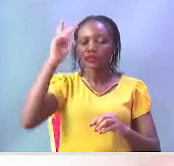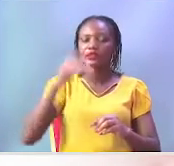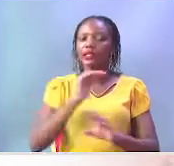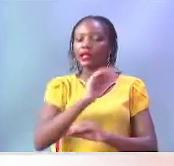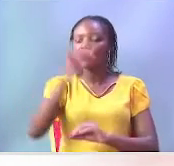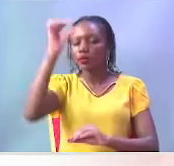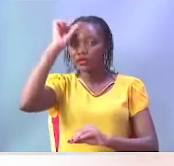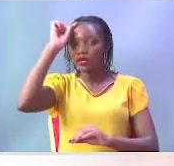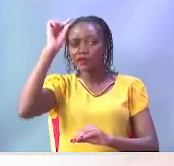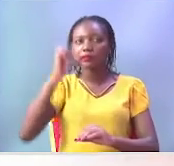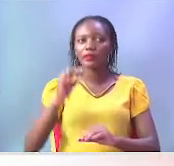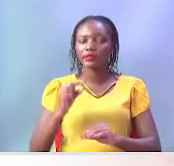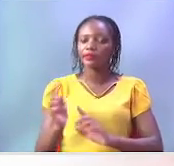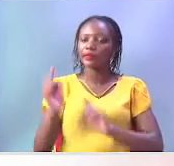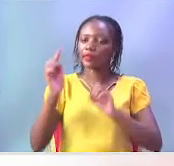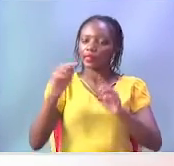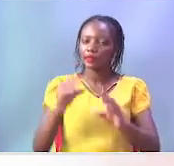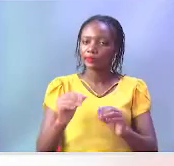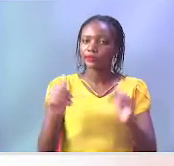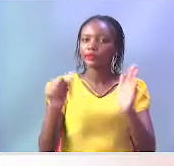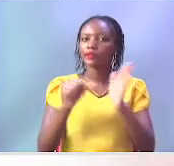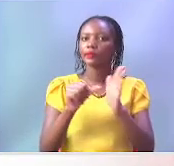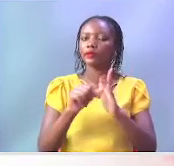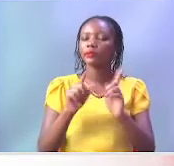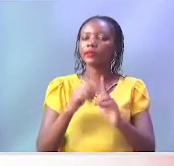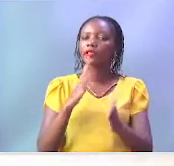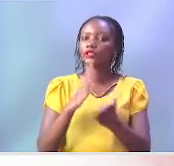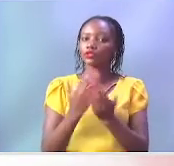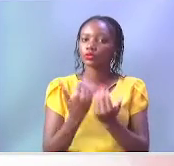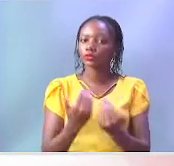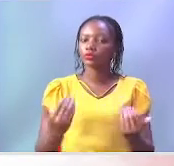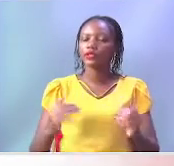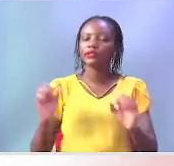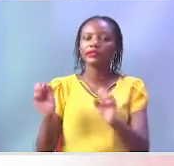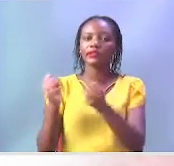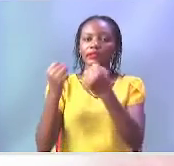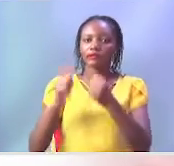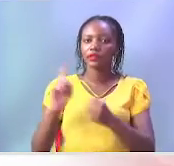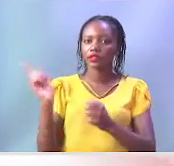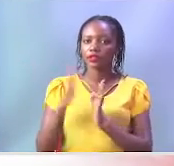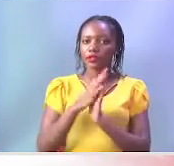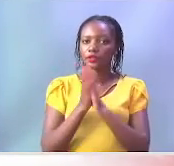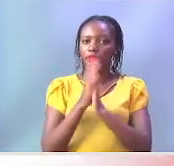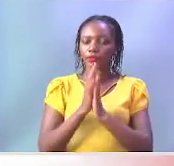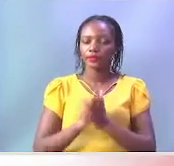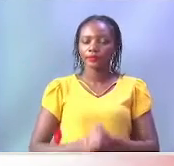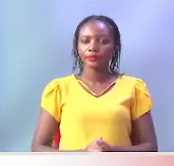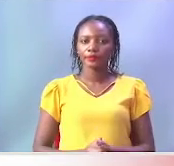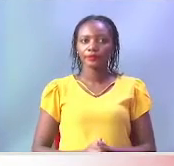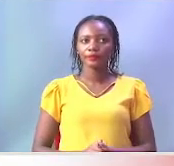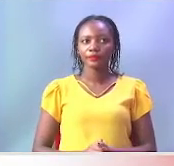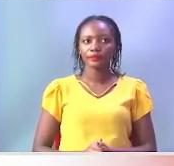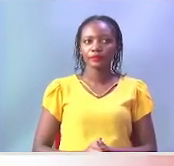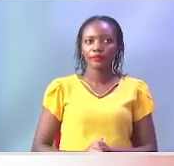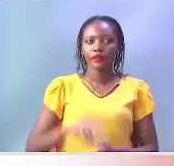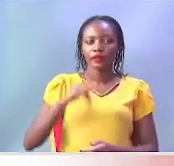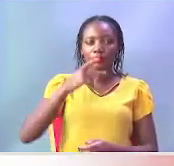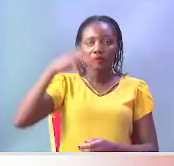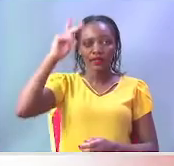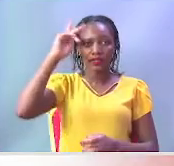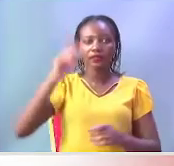to the government to intervene to ensure safety for the pupils. Paul Muniu reports. Nyinyira parents today